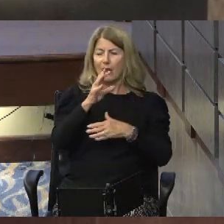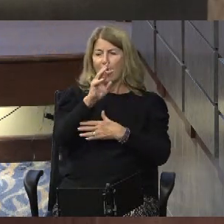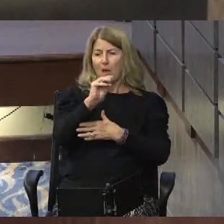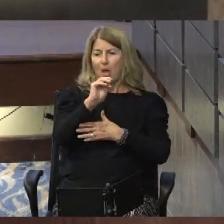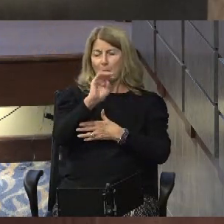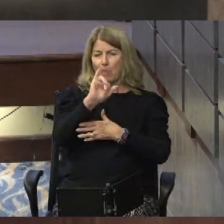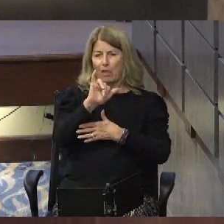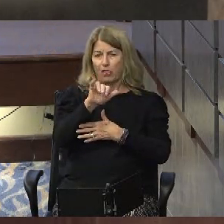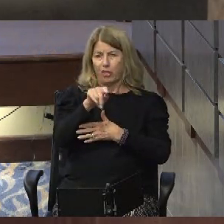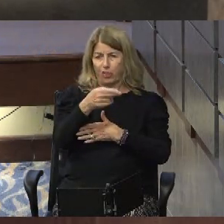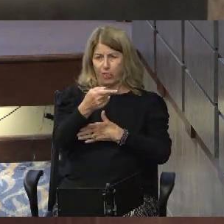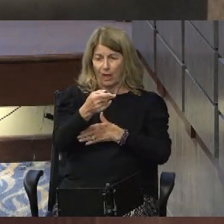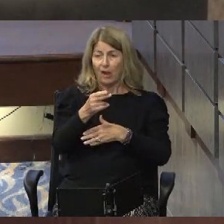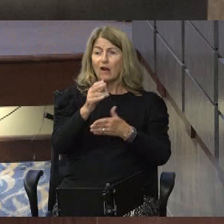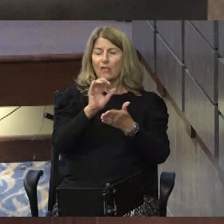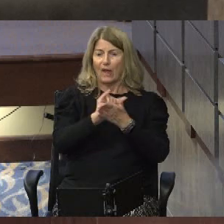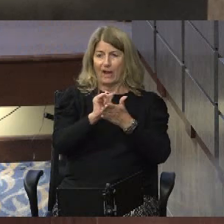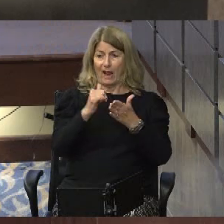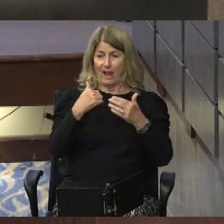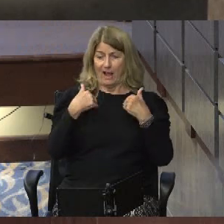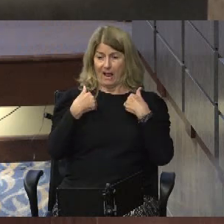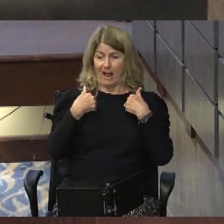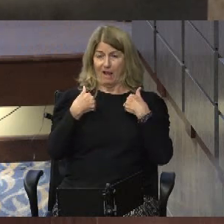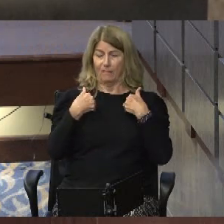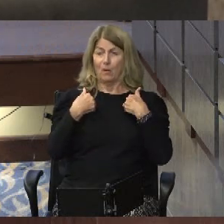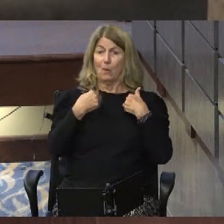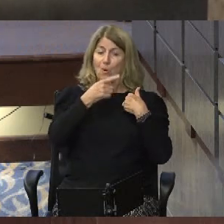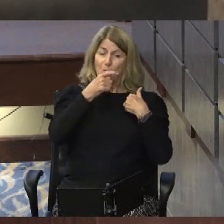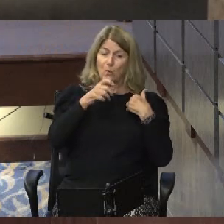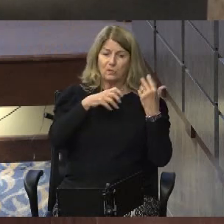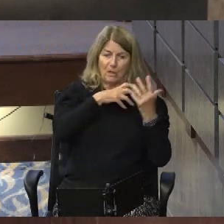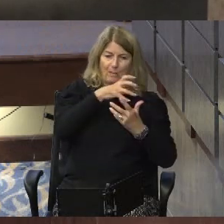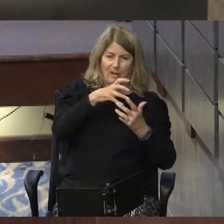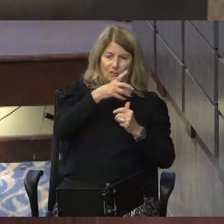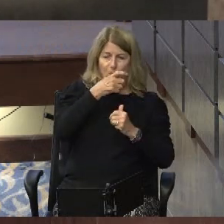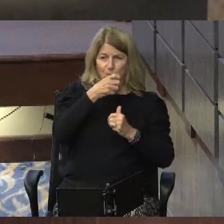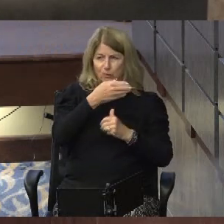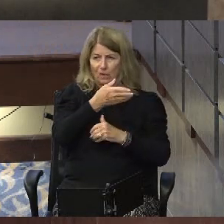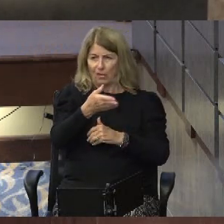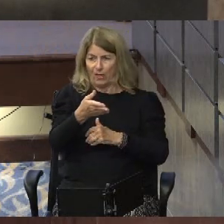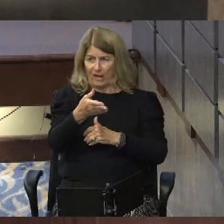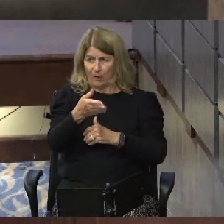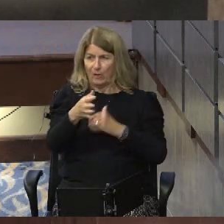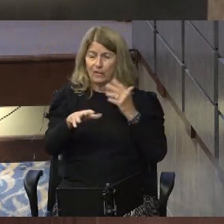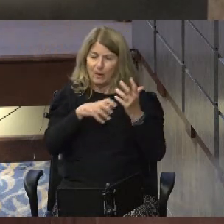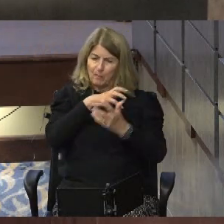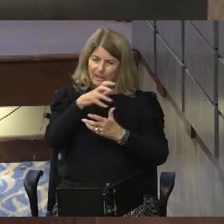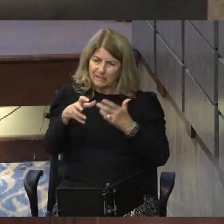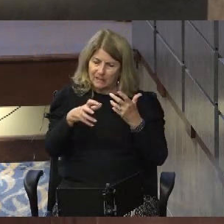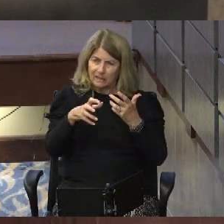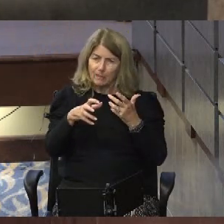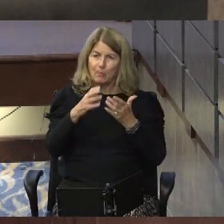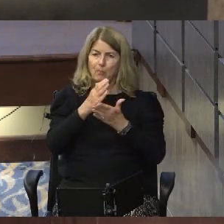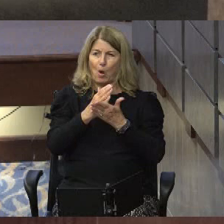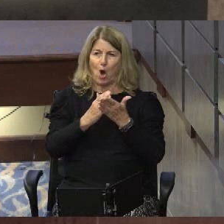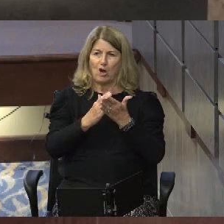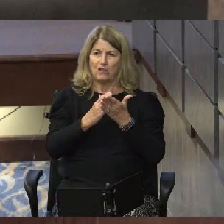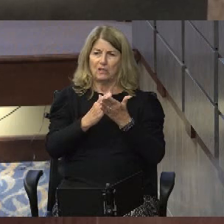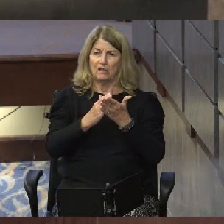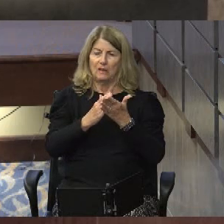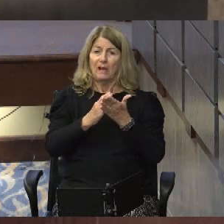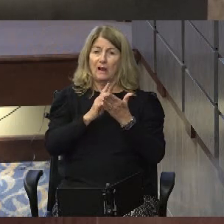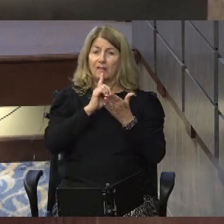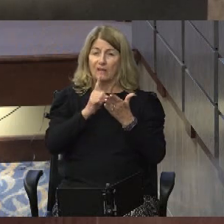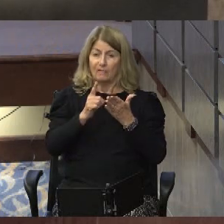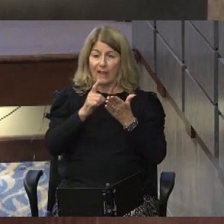had already, including who's the mix of who's there. You talked about the mixed income component. You talked about the fact that you would need to live